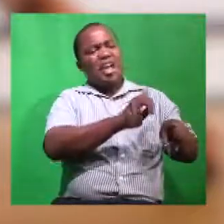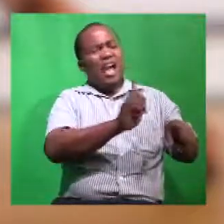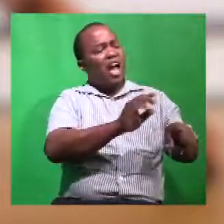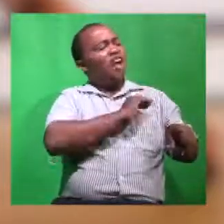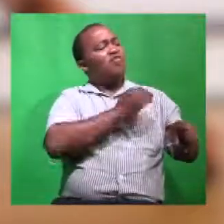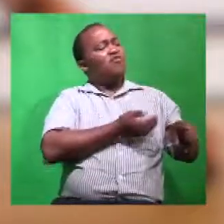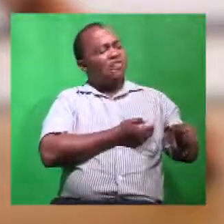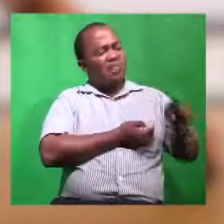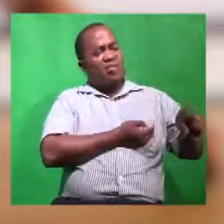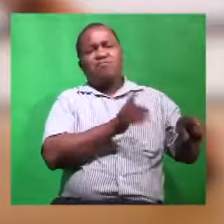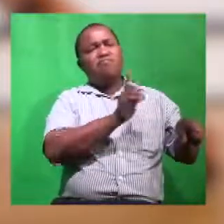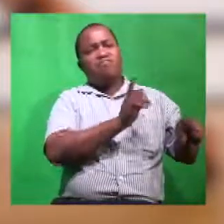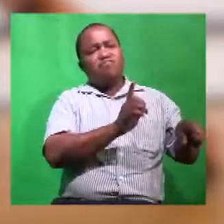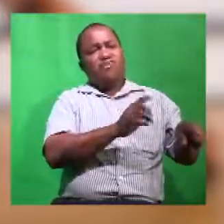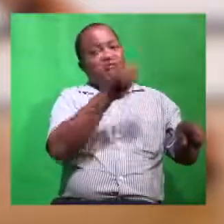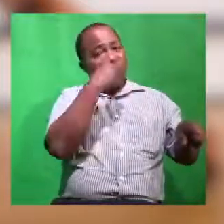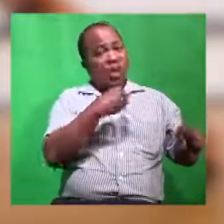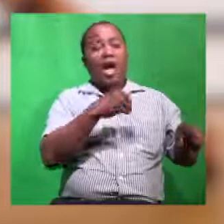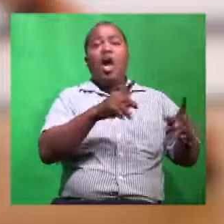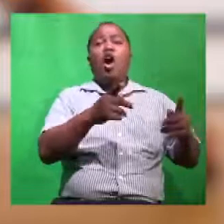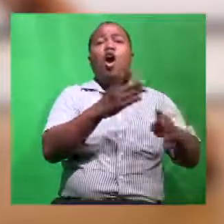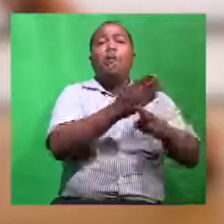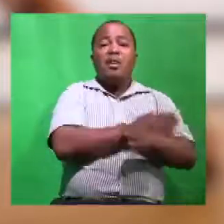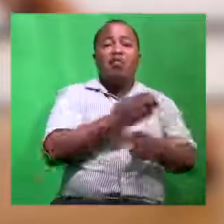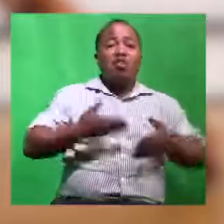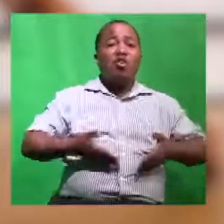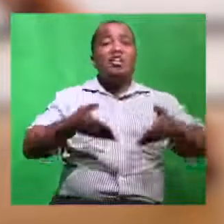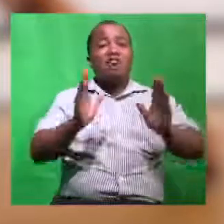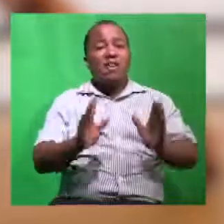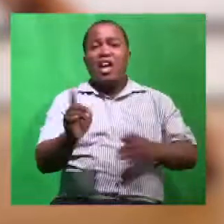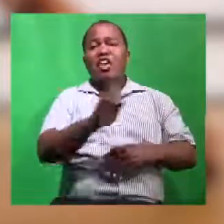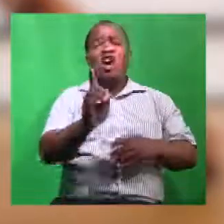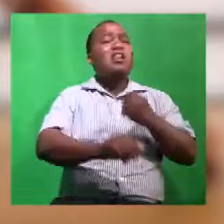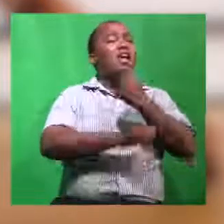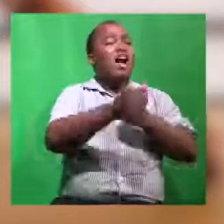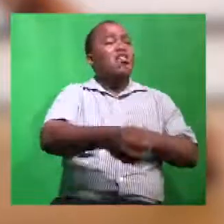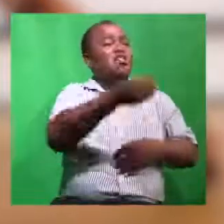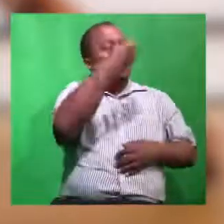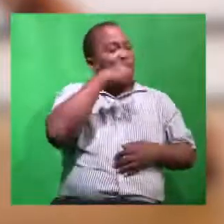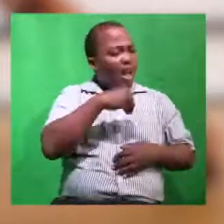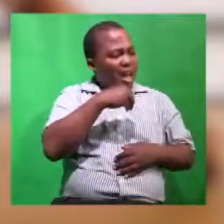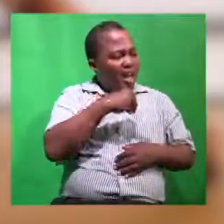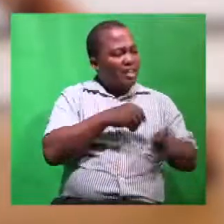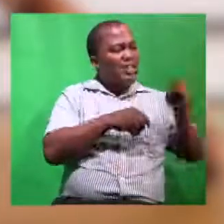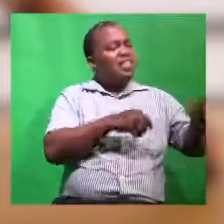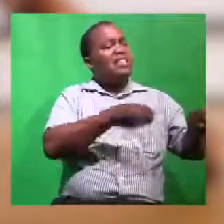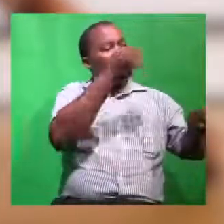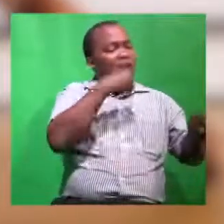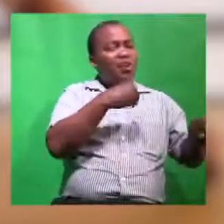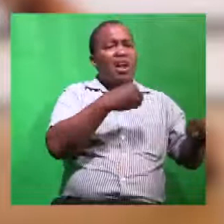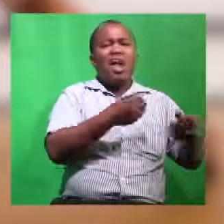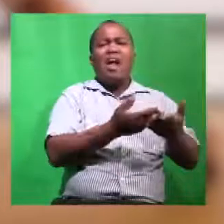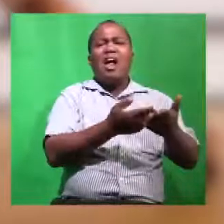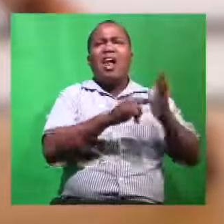female, before delivery, when you get pregnancy, you are not allowed to eat such kind of food. For example,